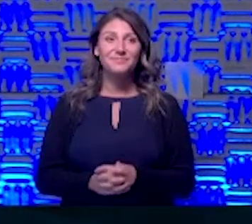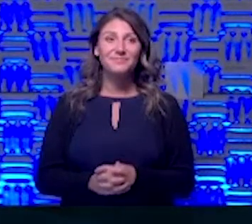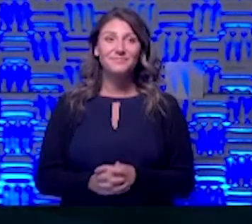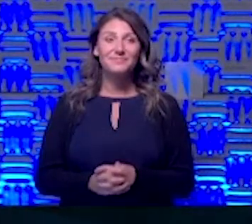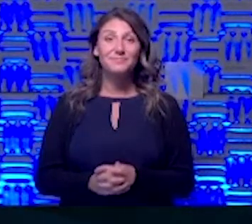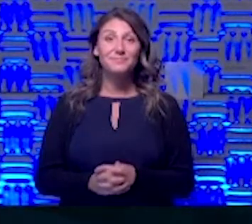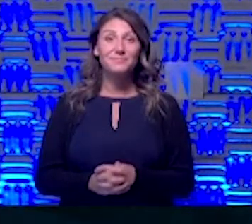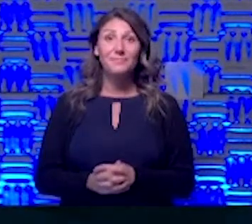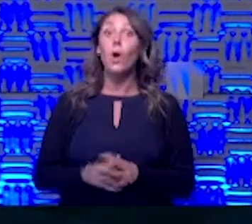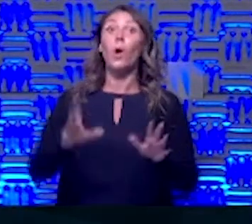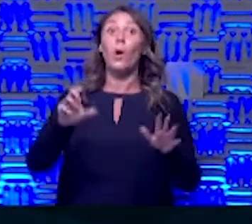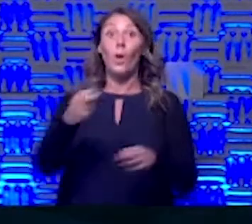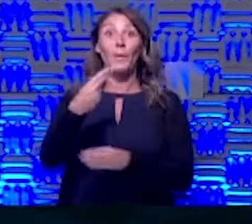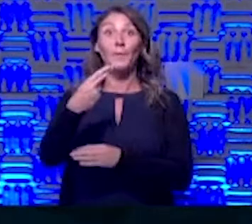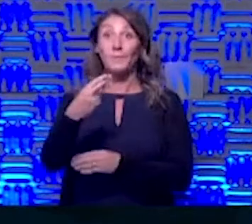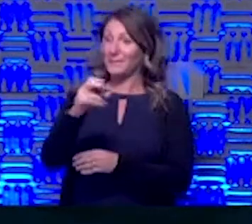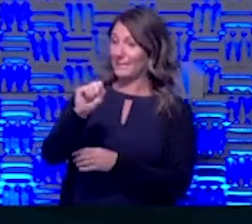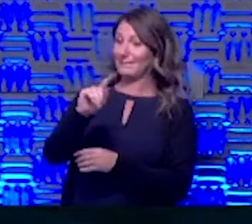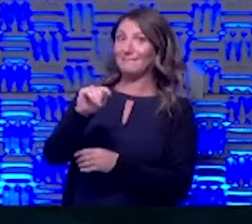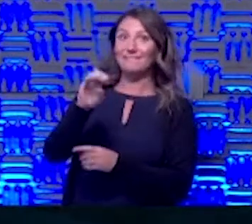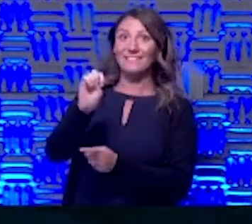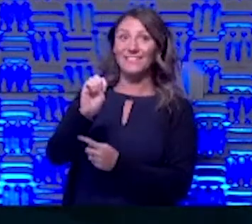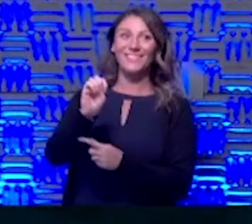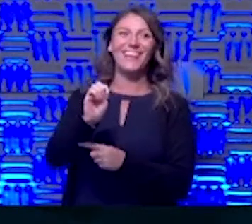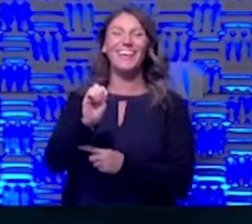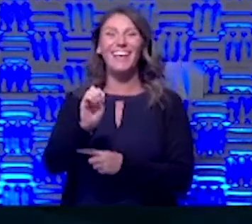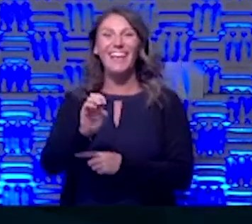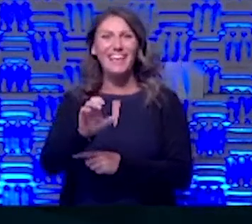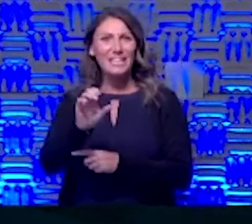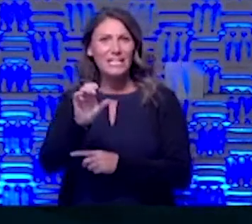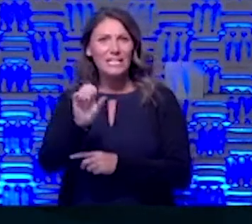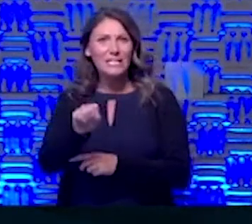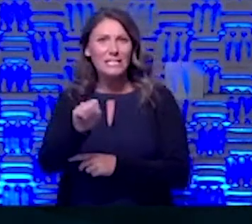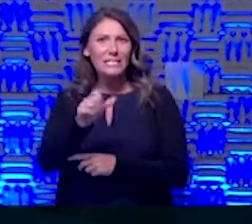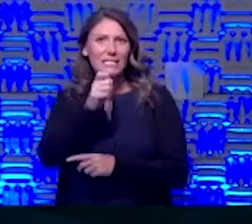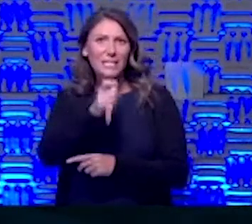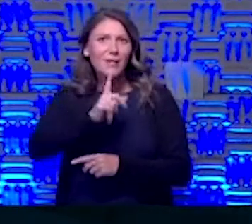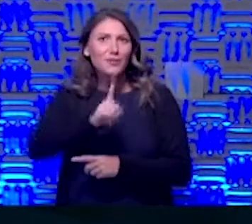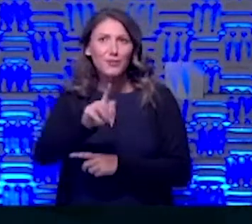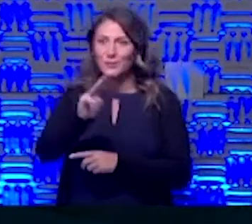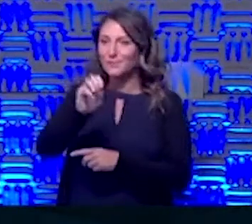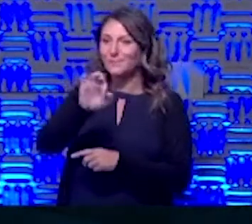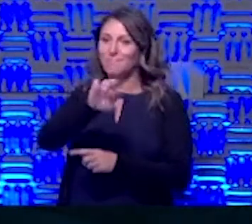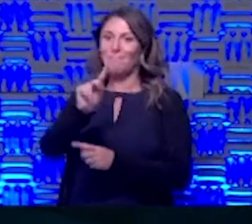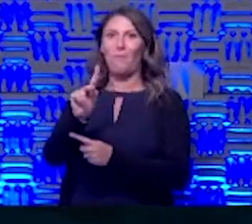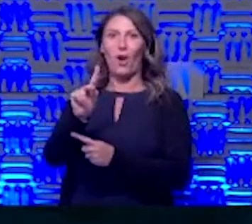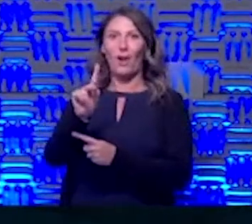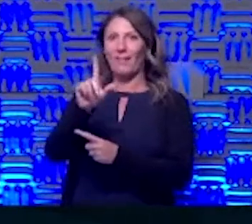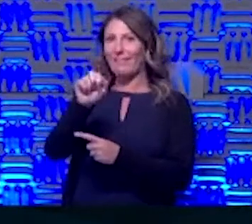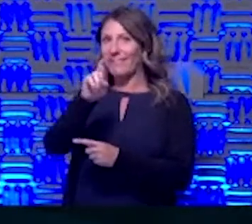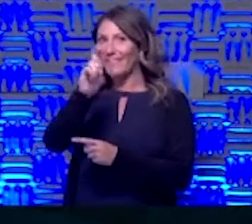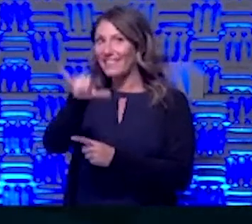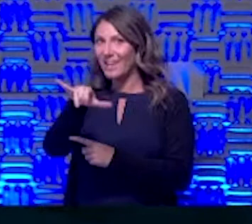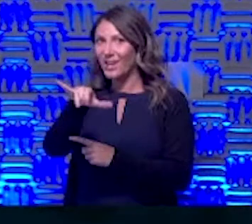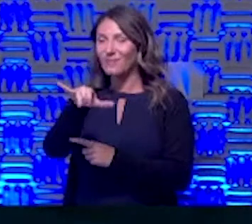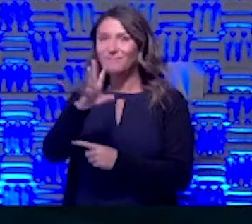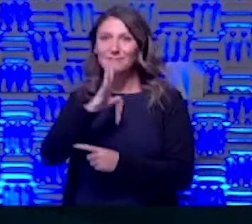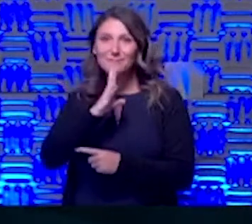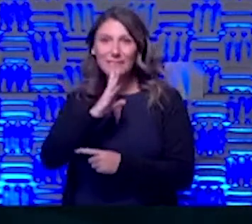Oh, Steve? Yeah. Hey, is that, I don't know if I have Mark or Larry on the line right now. Is that Larry?